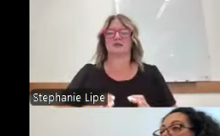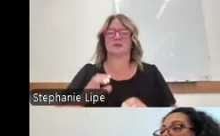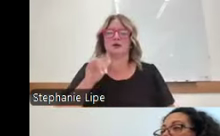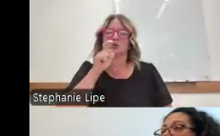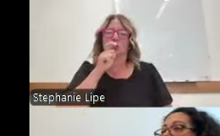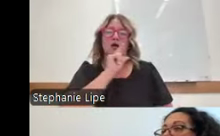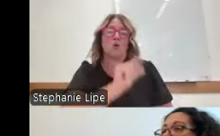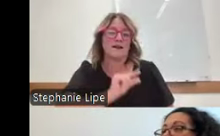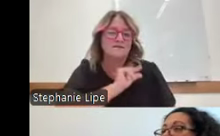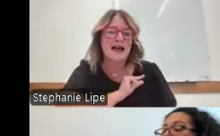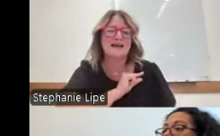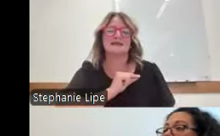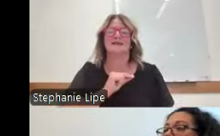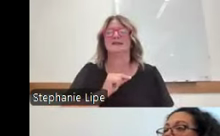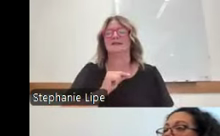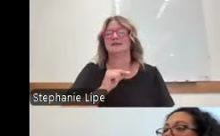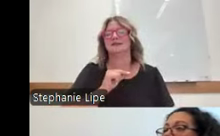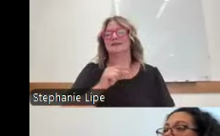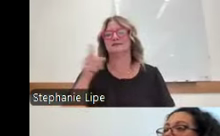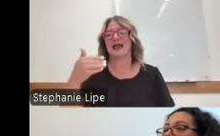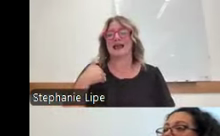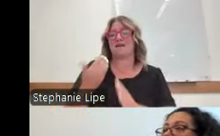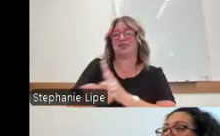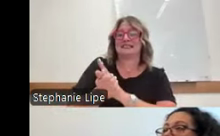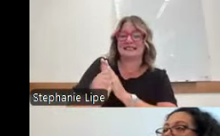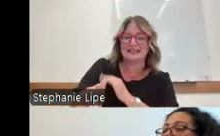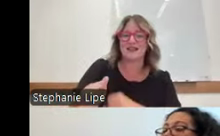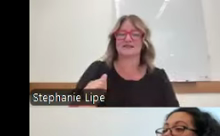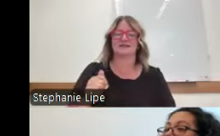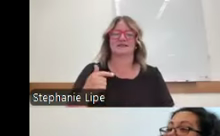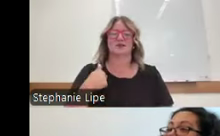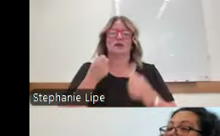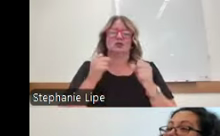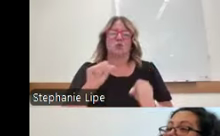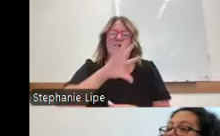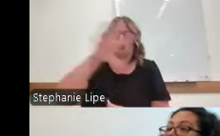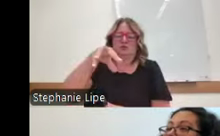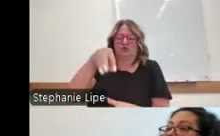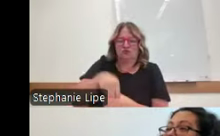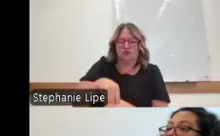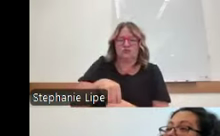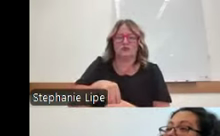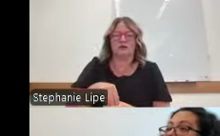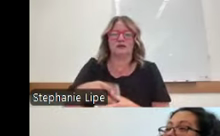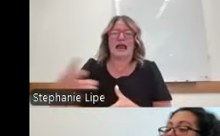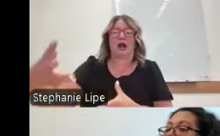work closely with customers who qualify and have the skills. We want to incorporate